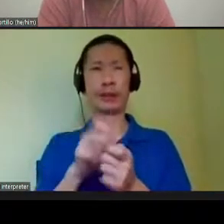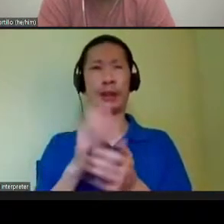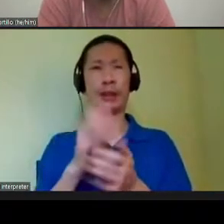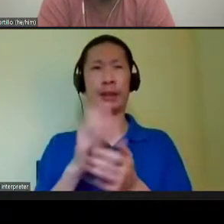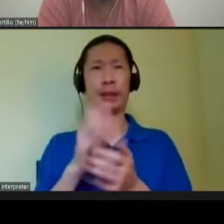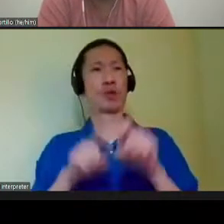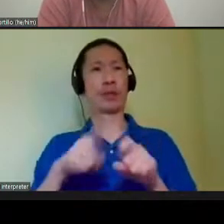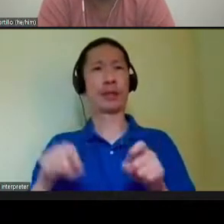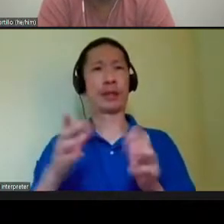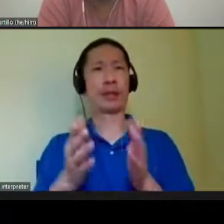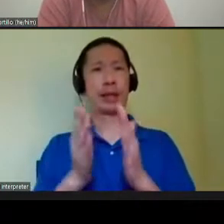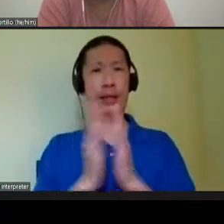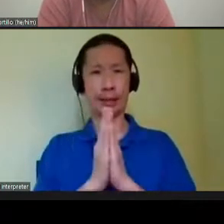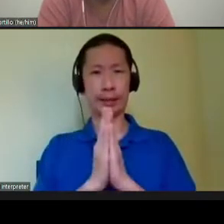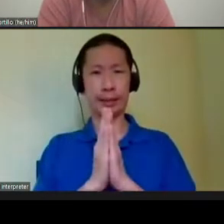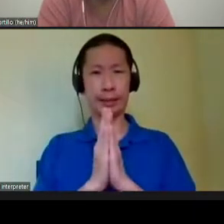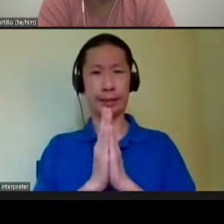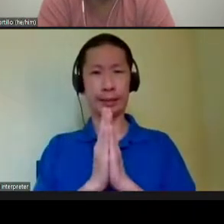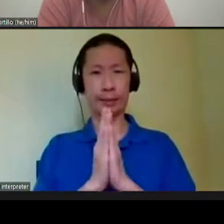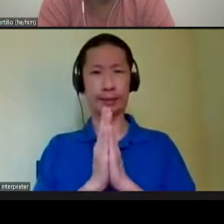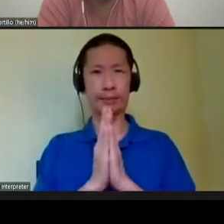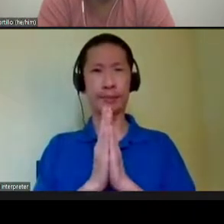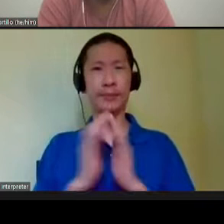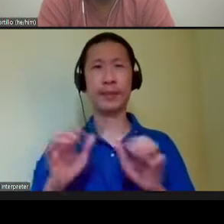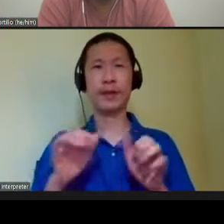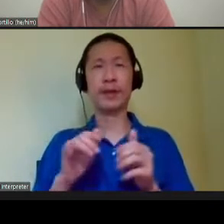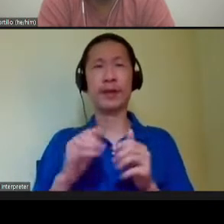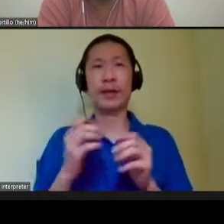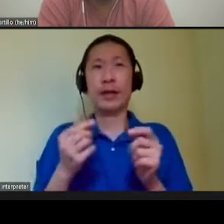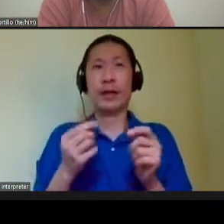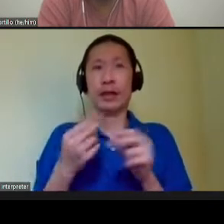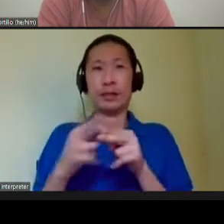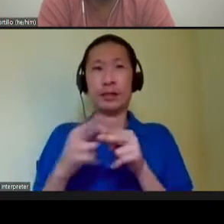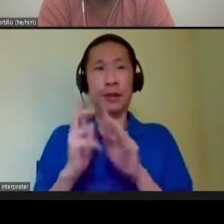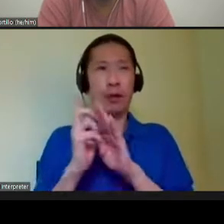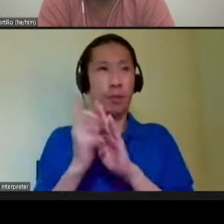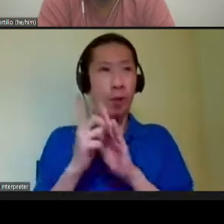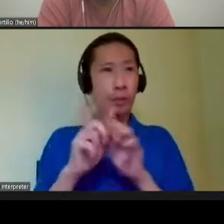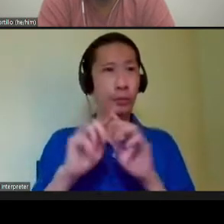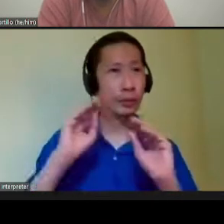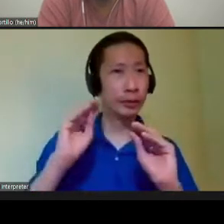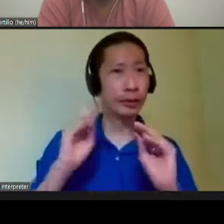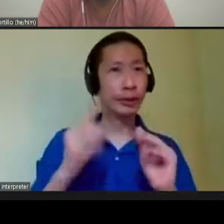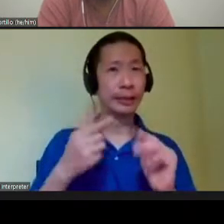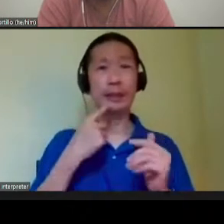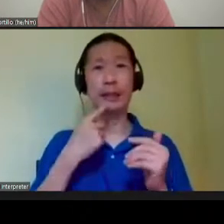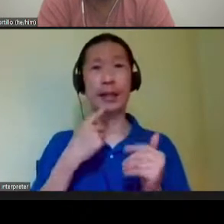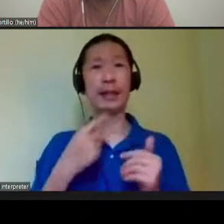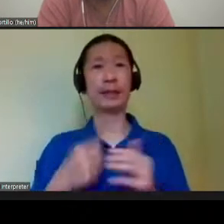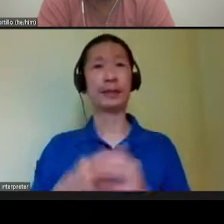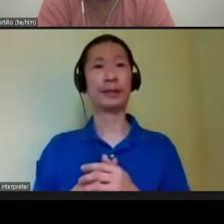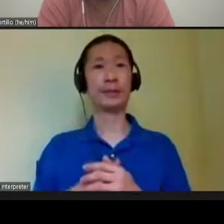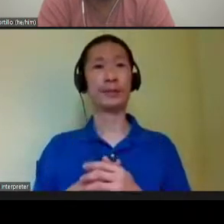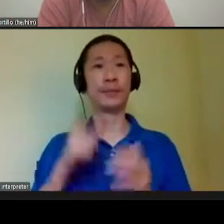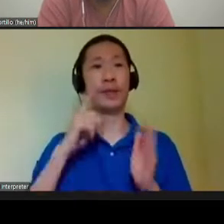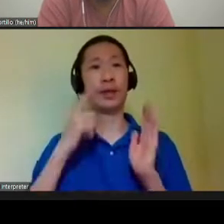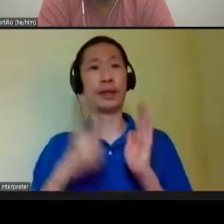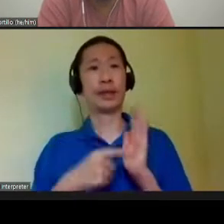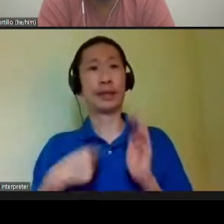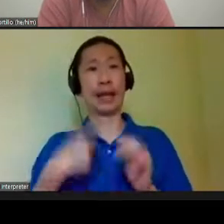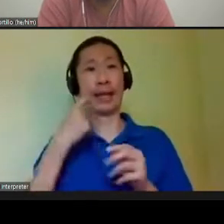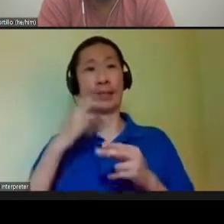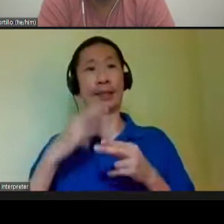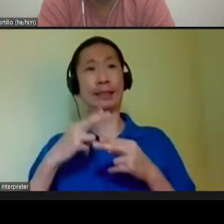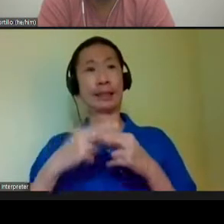the questions that you're asking. I'm going to do like a small meta moment here to say I you'll notice that I just named